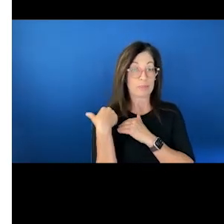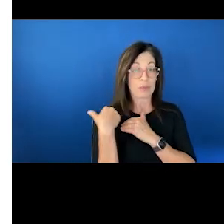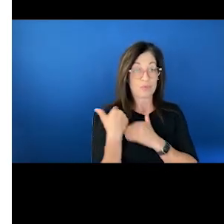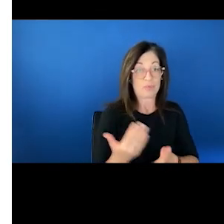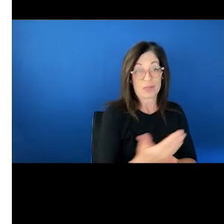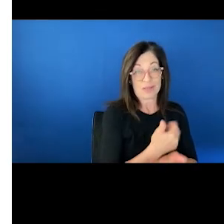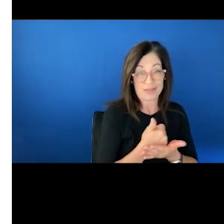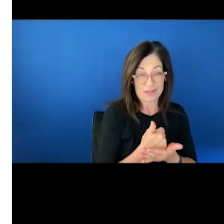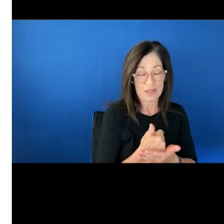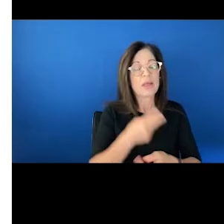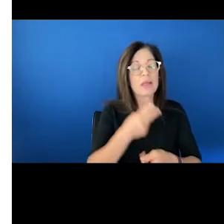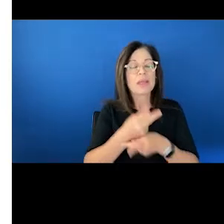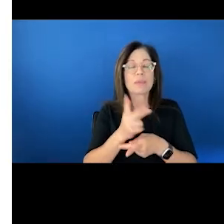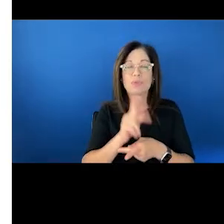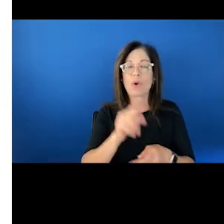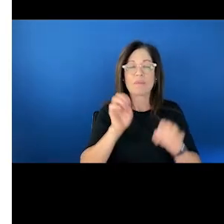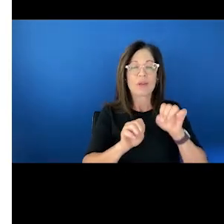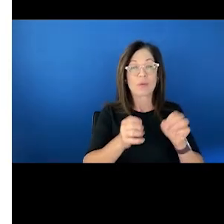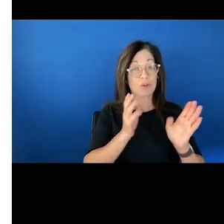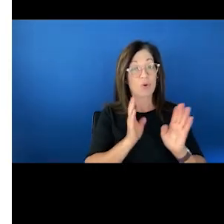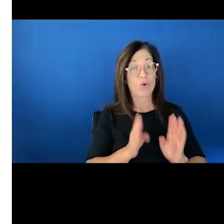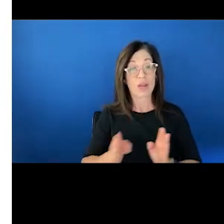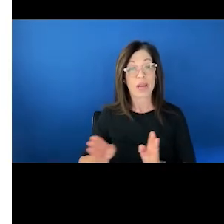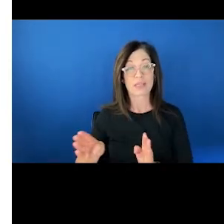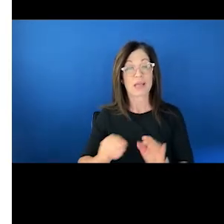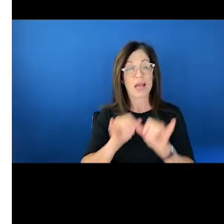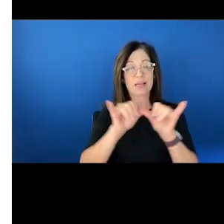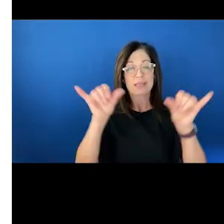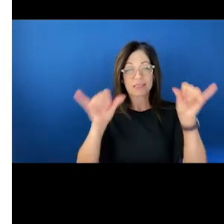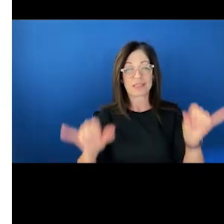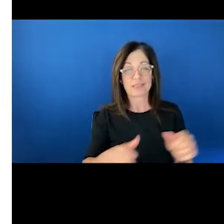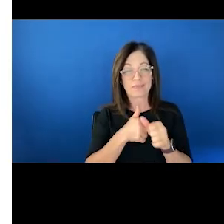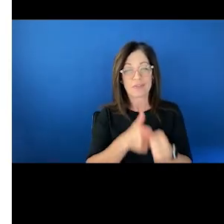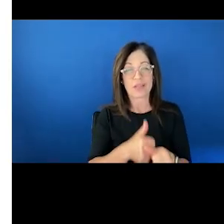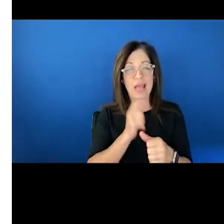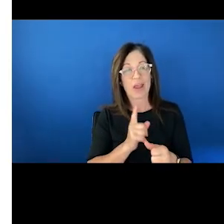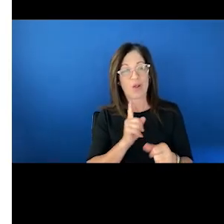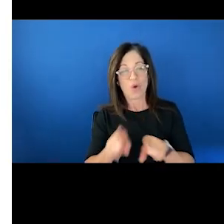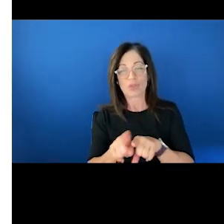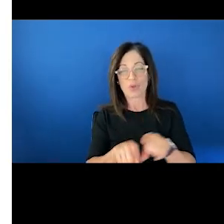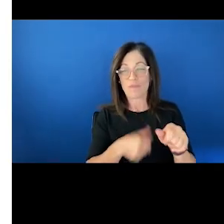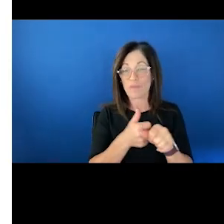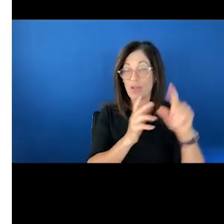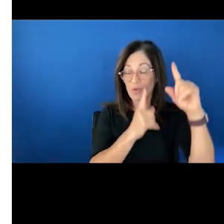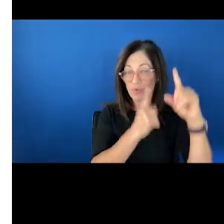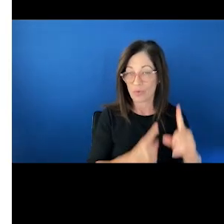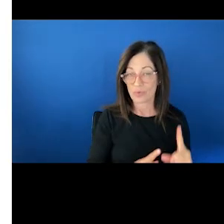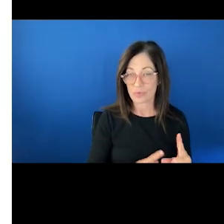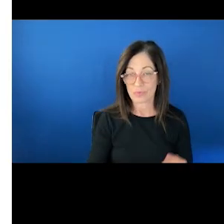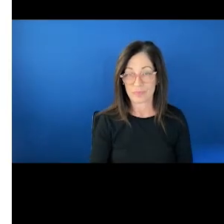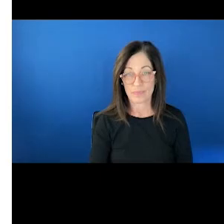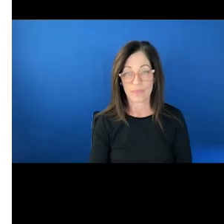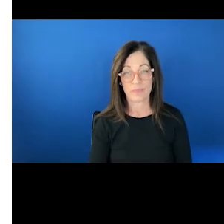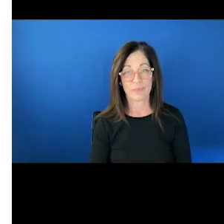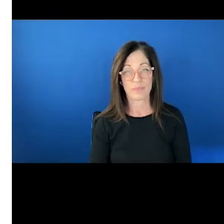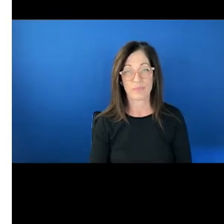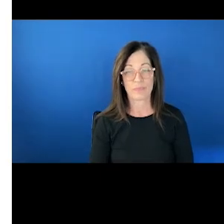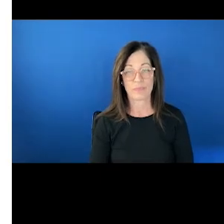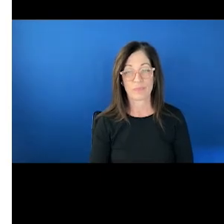responsible. It keeps your evaluation organized, systematic, and aligned with your goals.